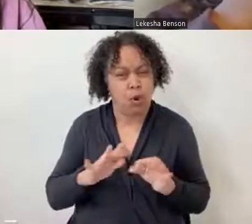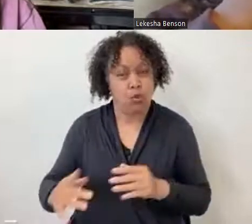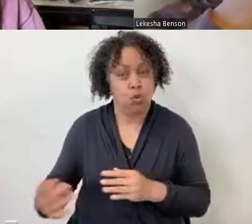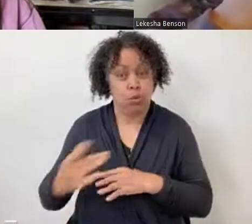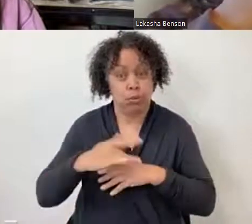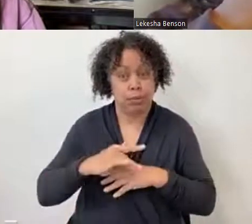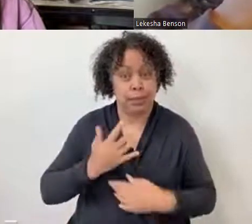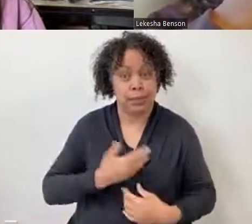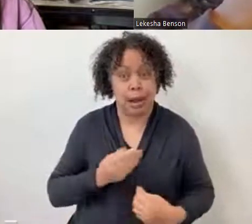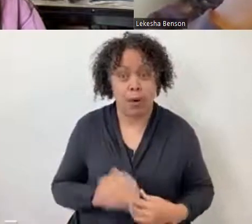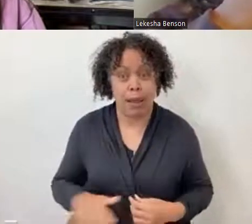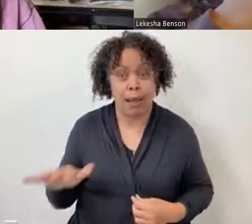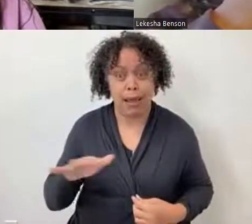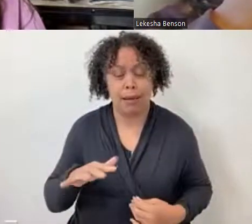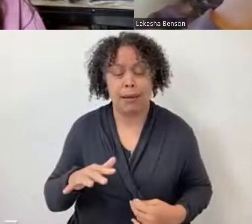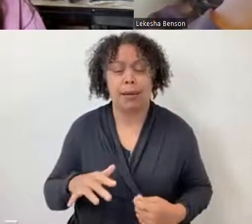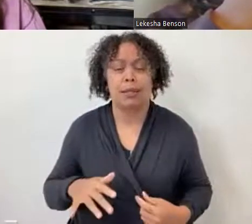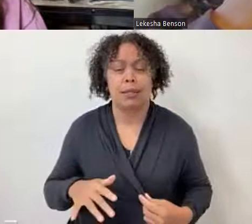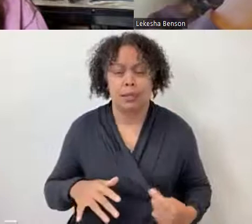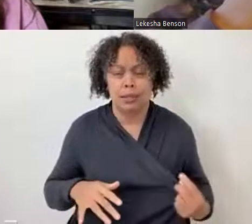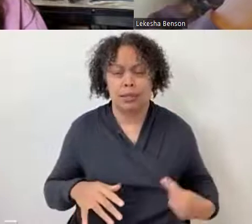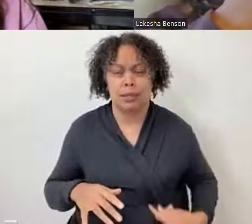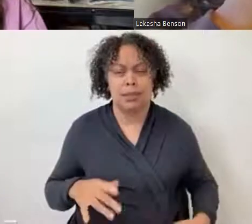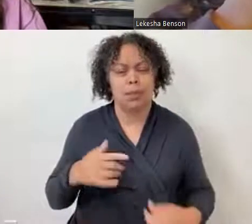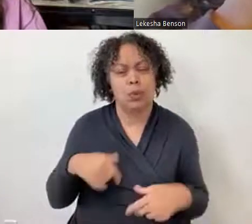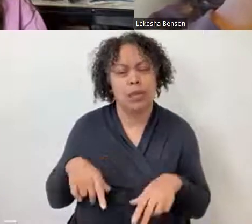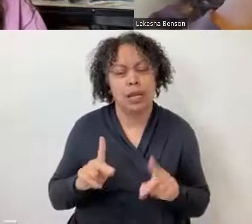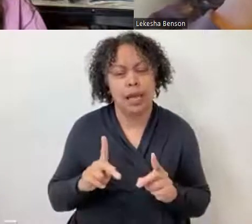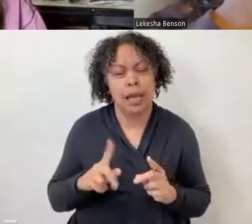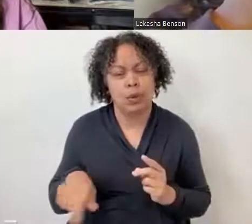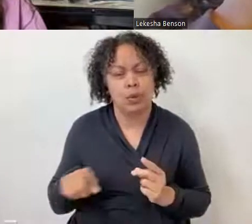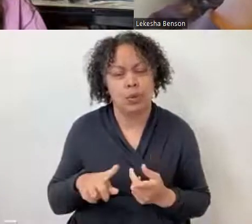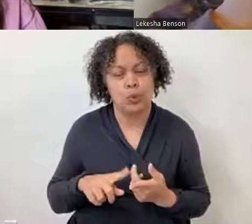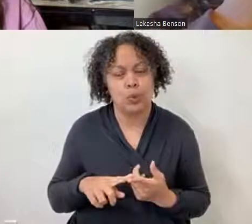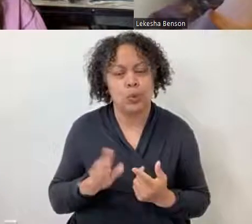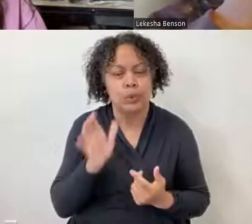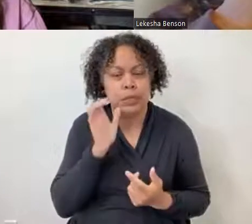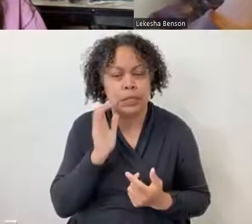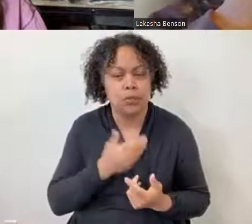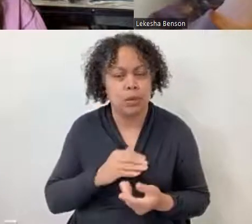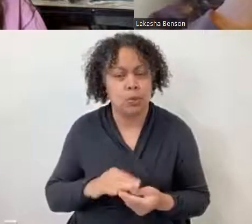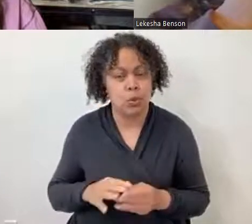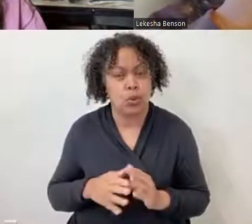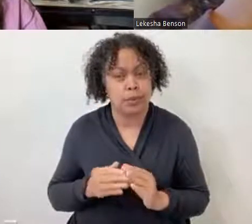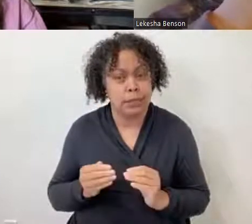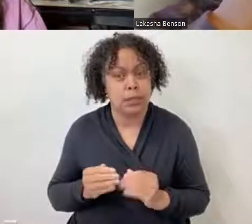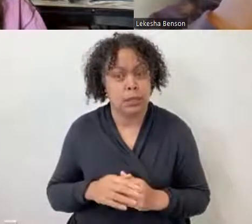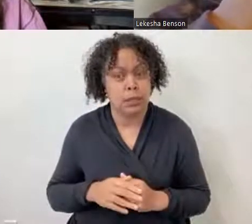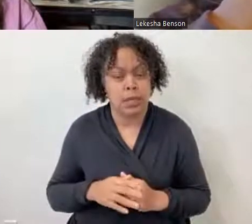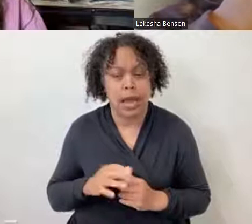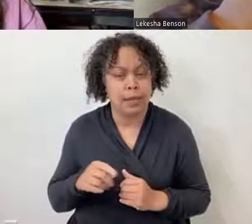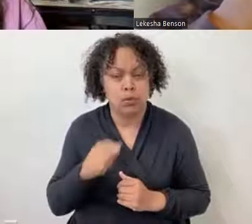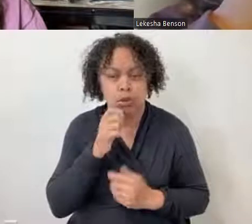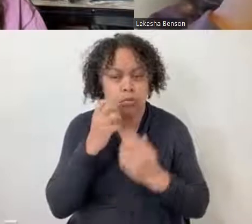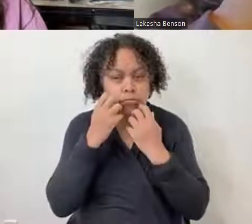land and we allow you to hear our stories and you don't treat